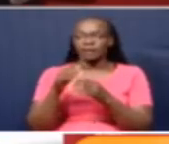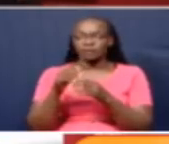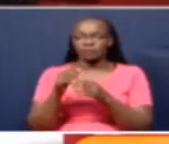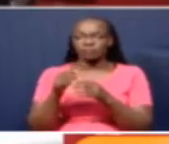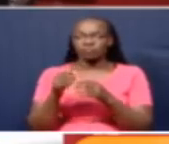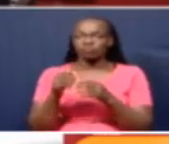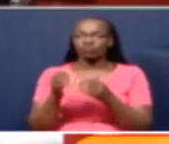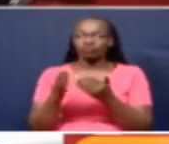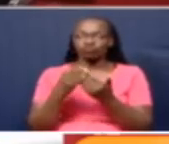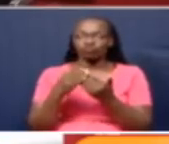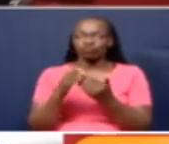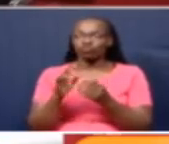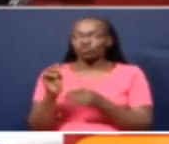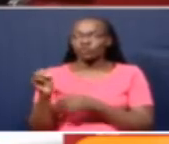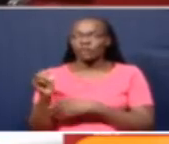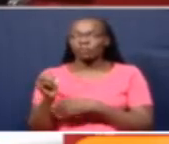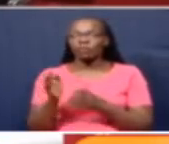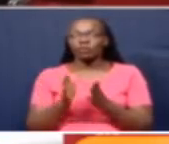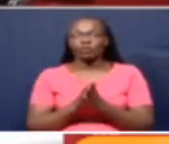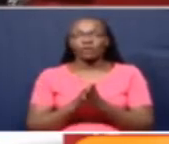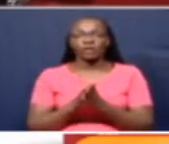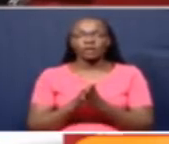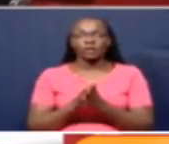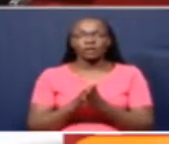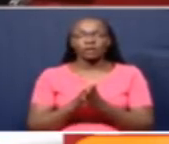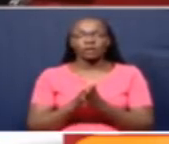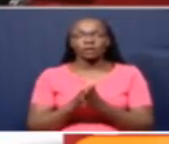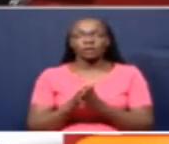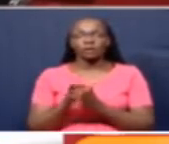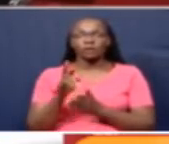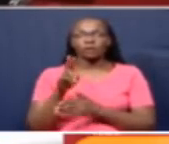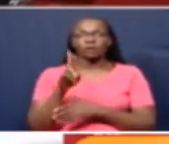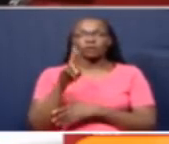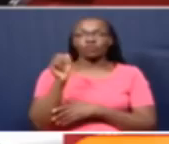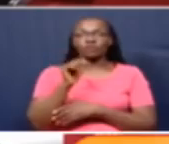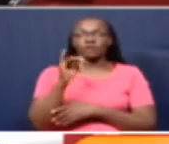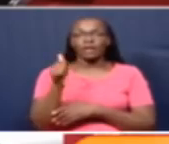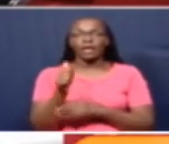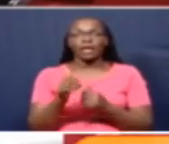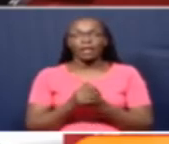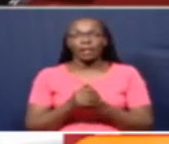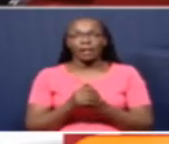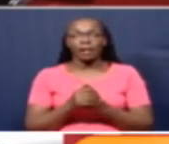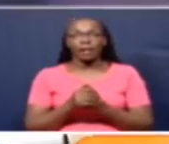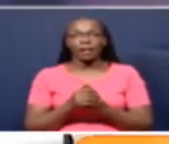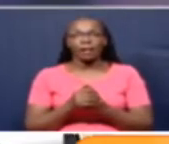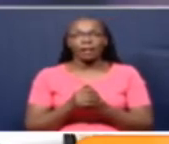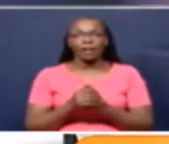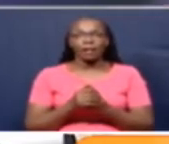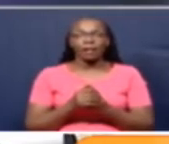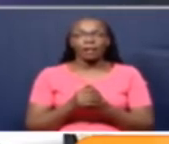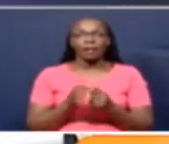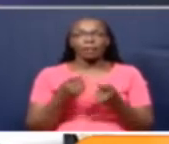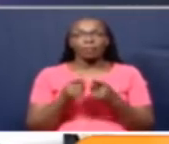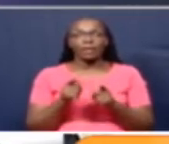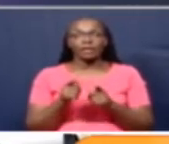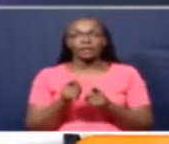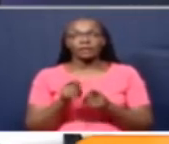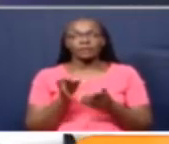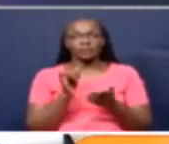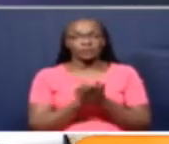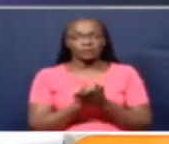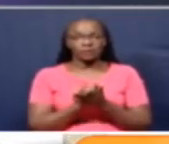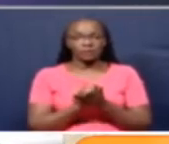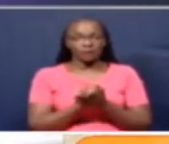call him Cousin Brucey. Cousin Bruce. Yeah, we gotta get together. You don't. You have to. No, really, I'm serious. Does Maya know you? I'm sure she